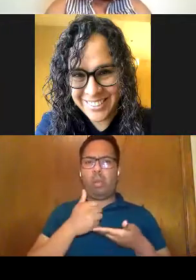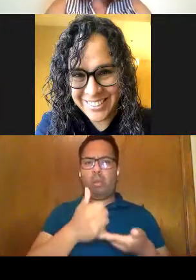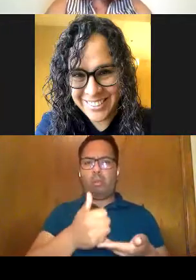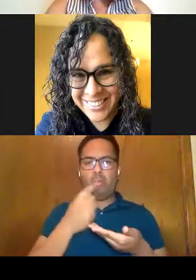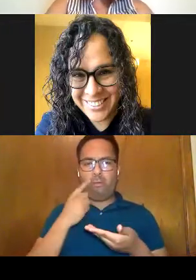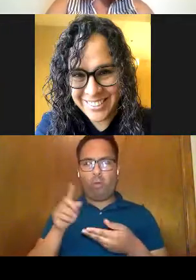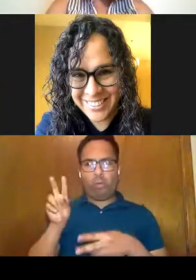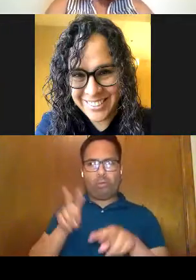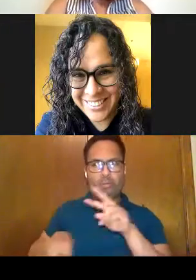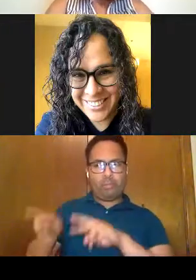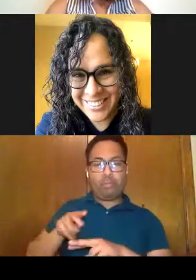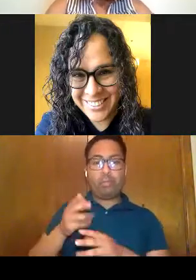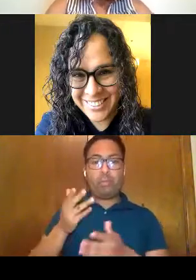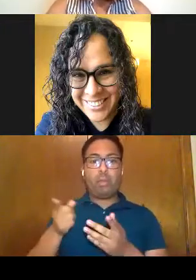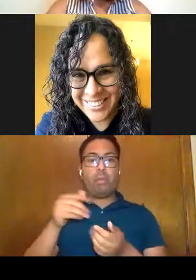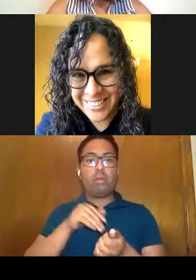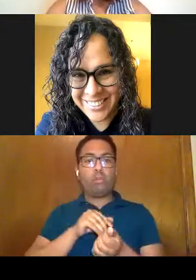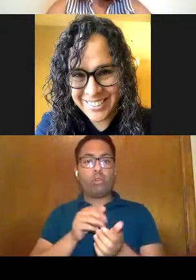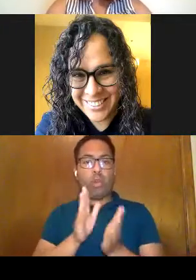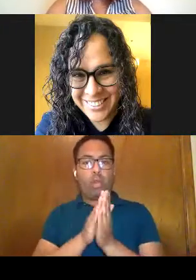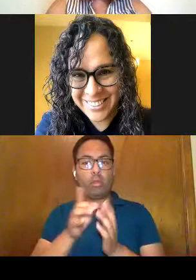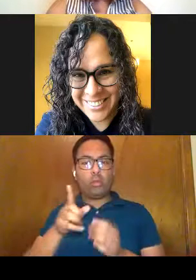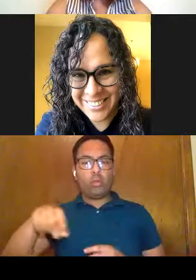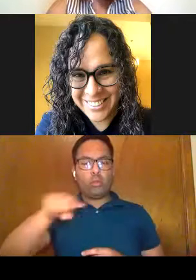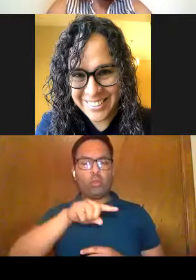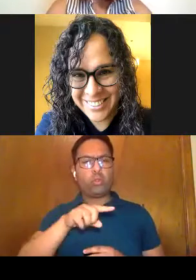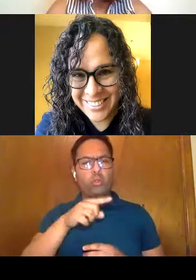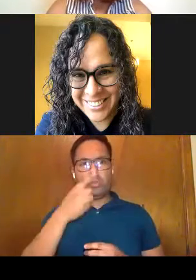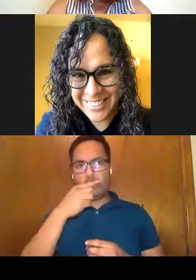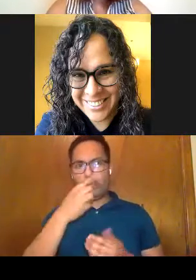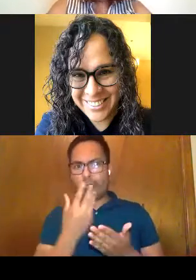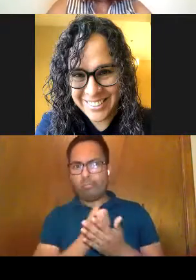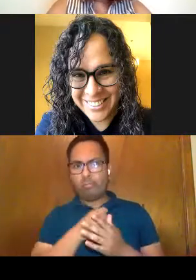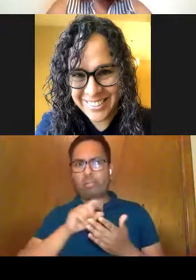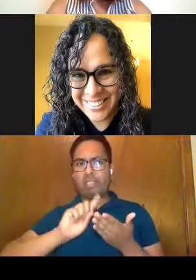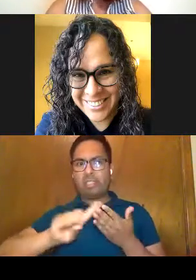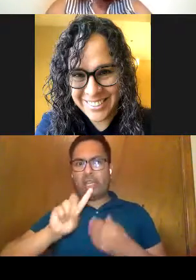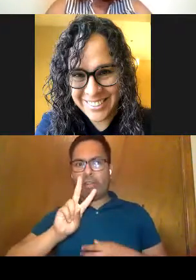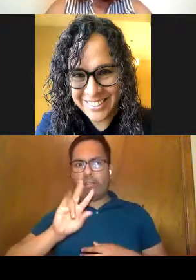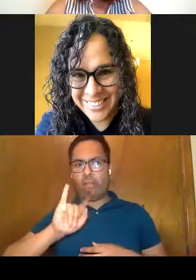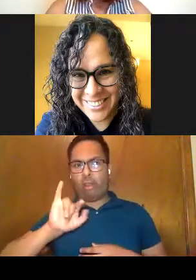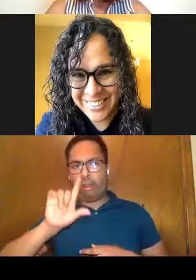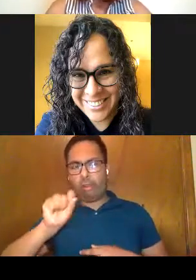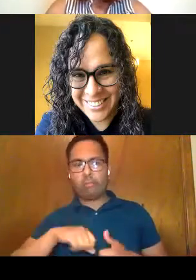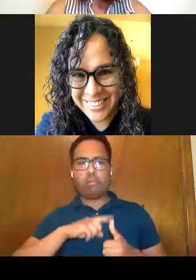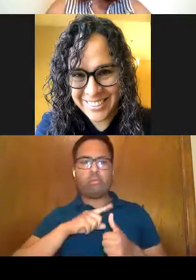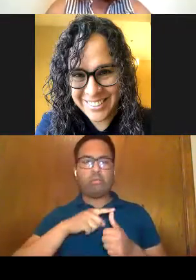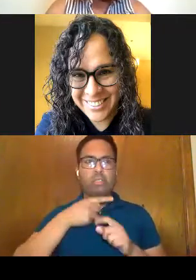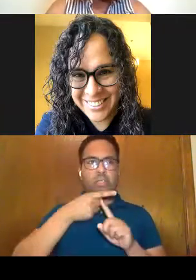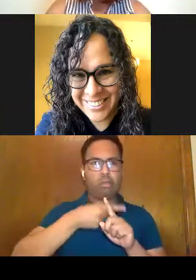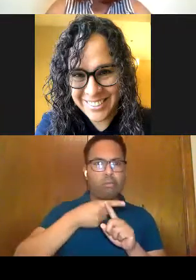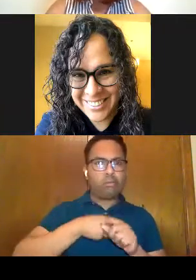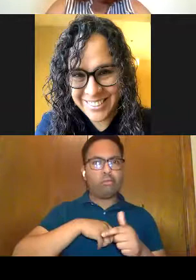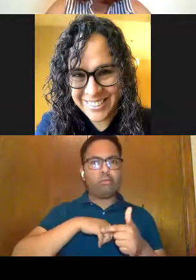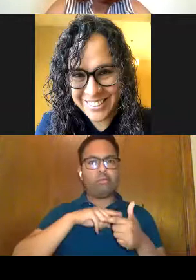You may be asked to take your child's vital signs like blood pressure or temperature, to gently push on your child's